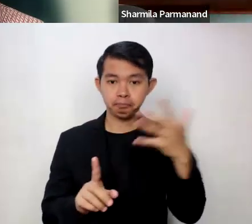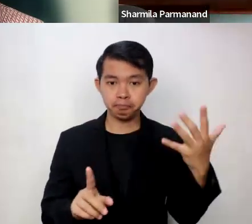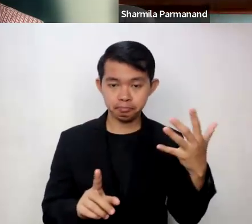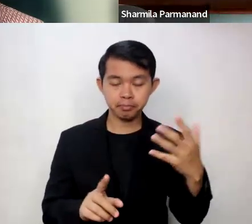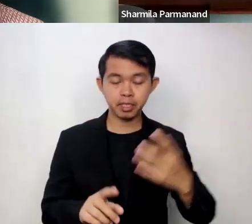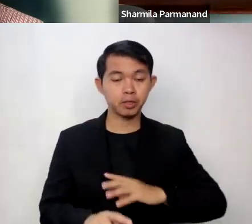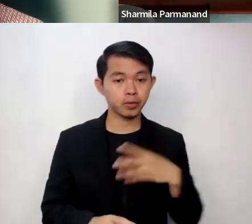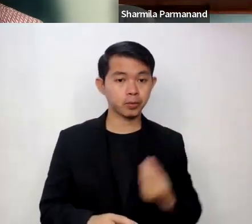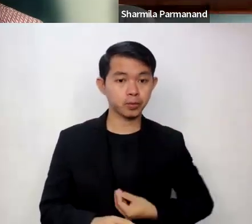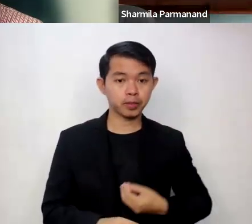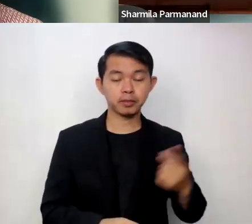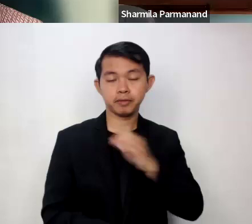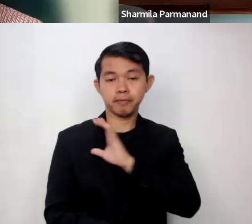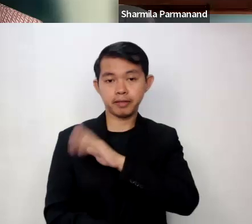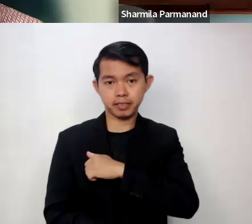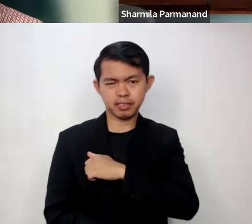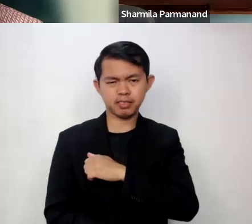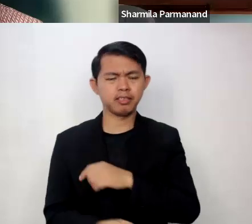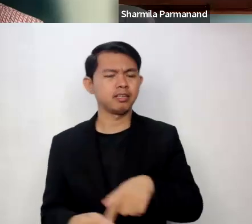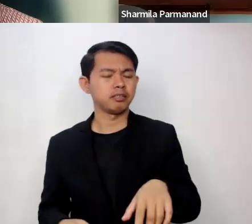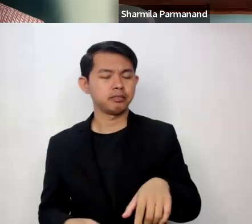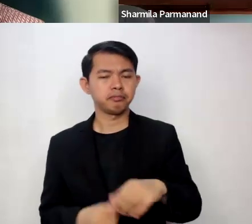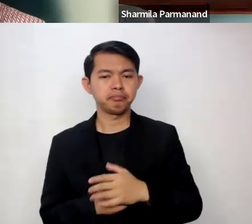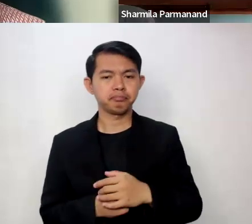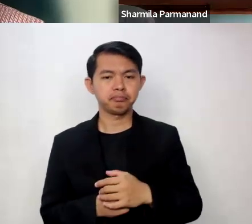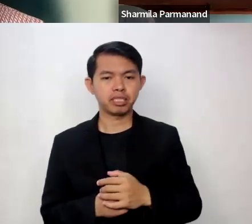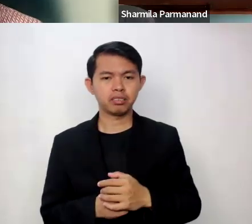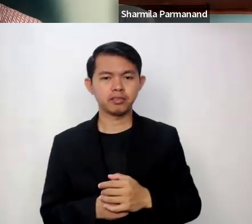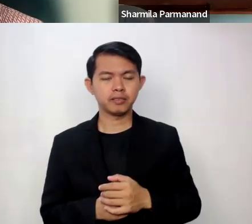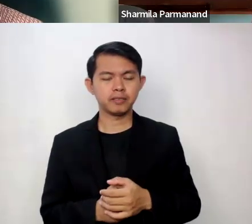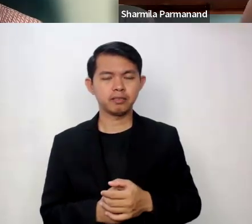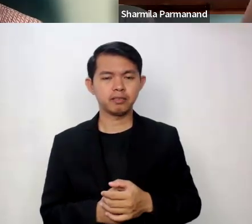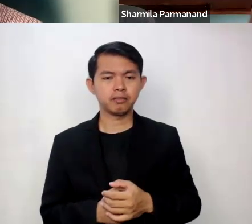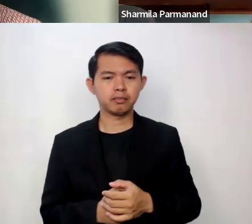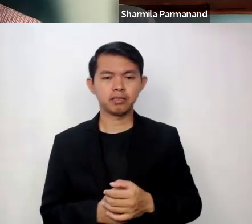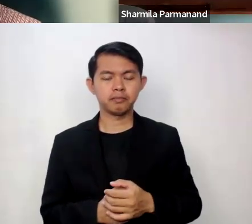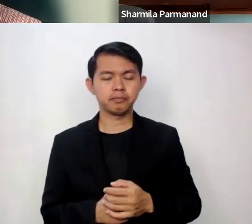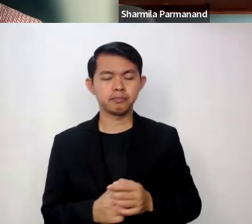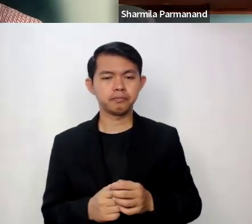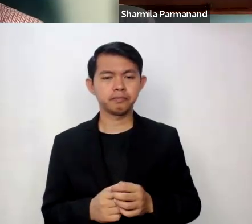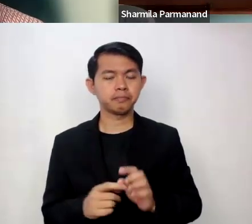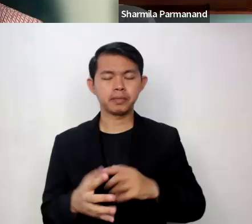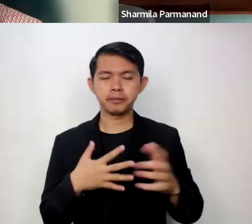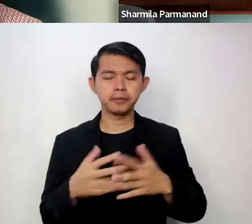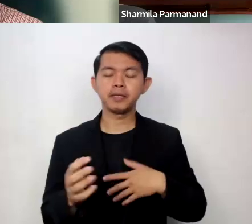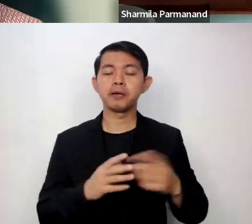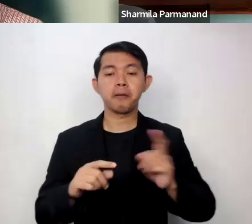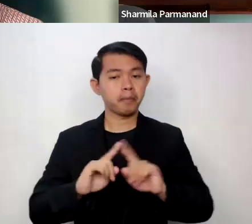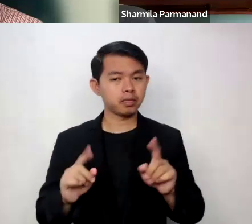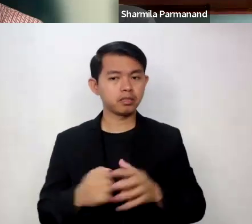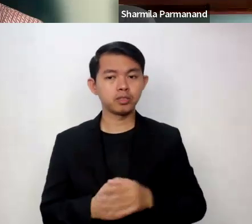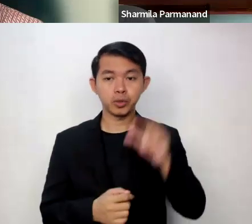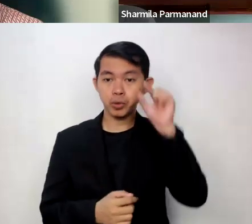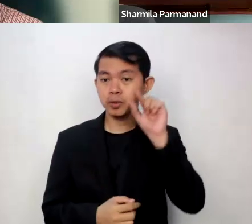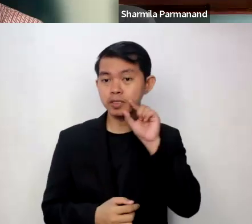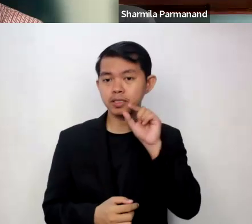imperfect translation, I don't think they will say that they want to be bombed to be saved. But anyway, gender is used as